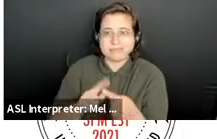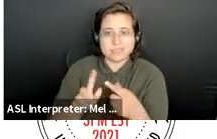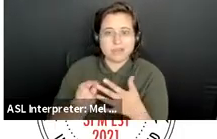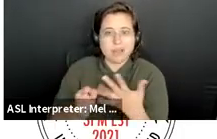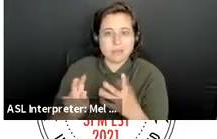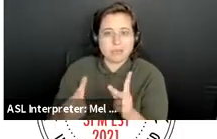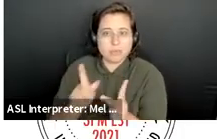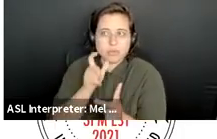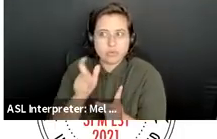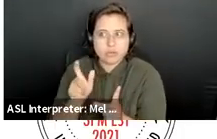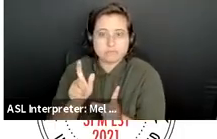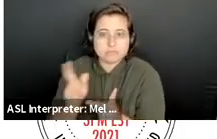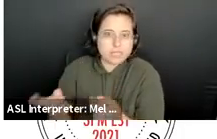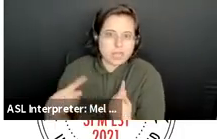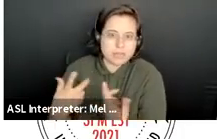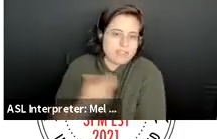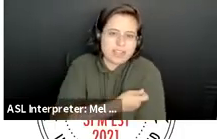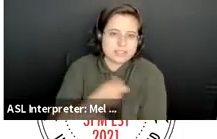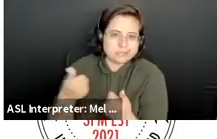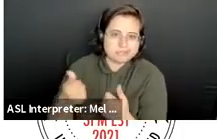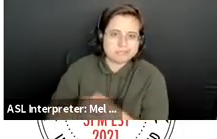are coming are vaccinated.